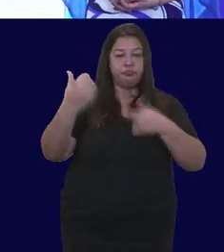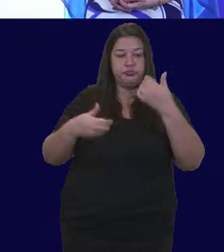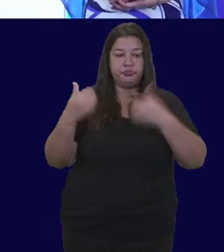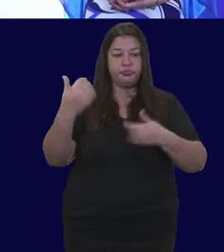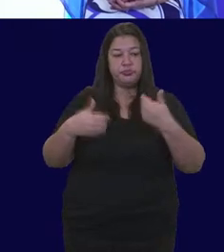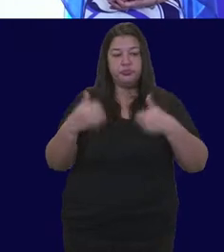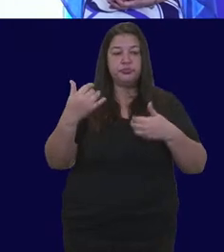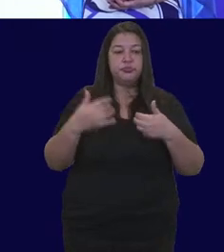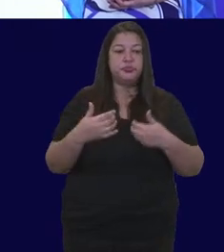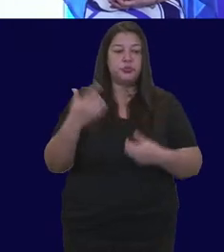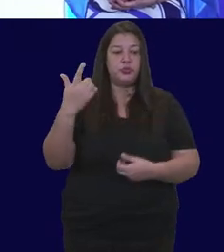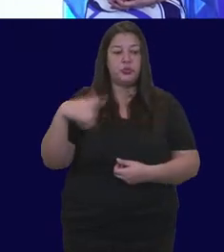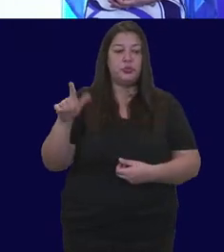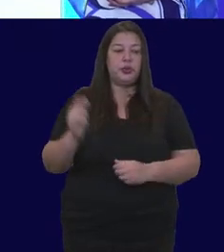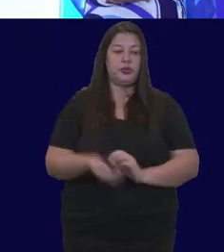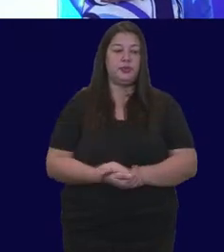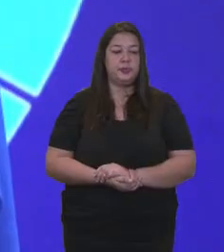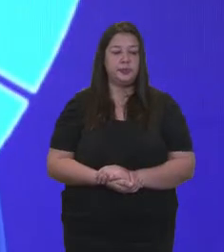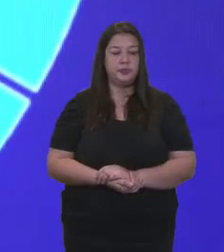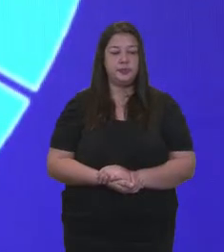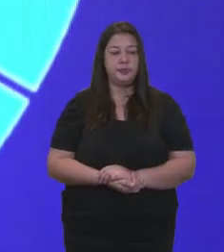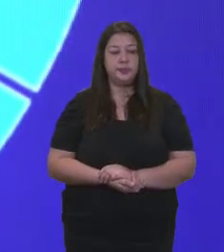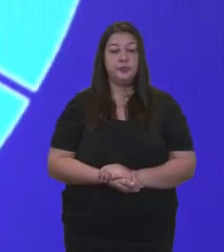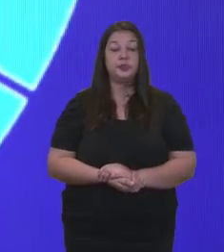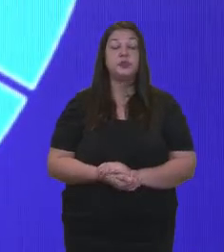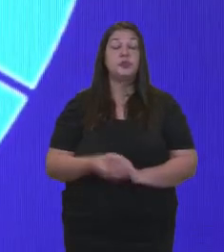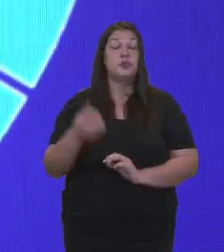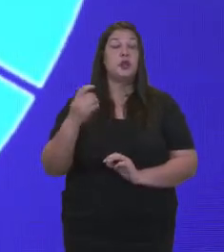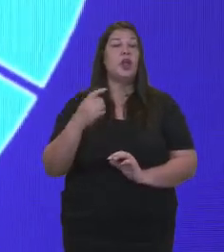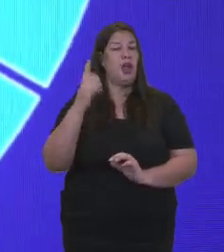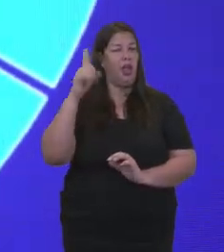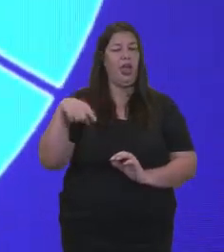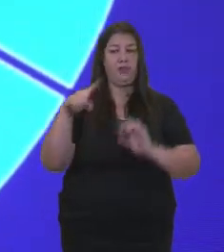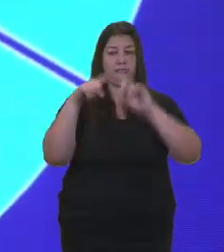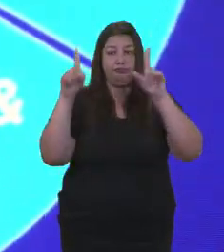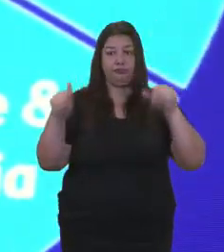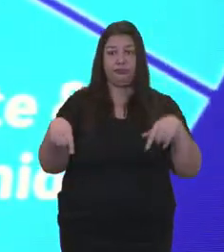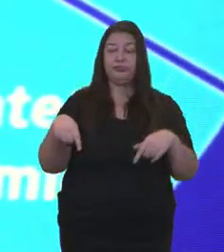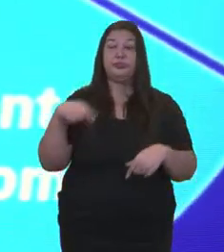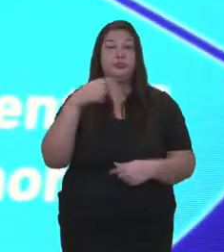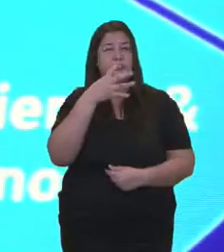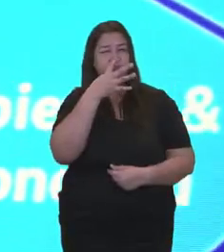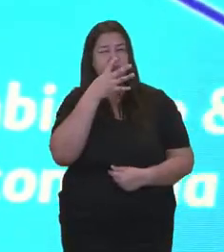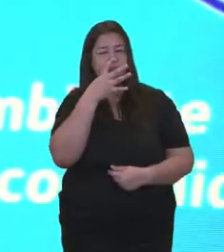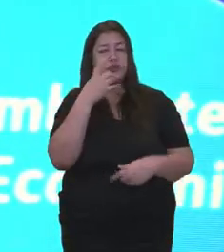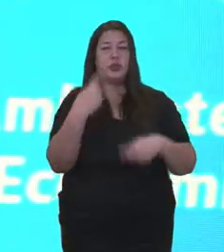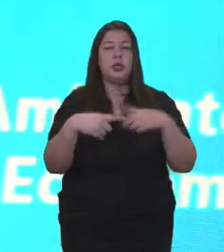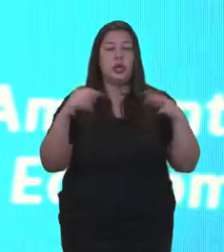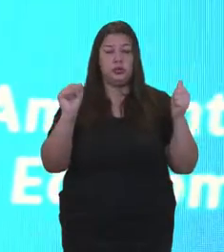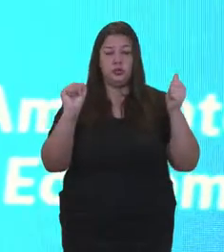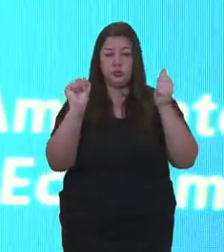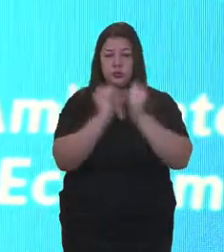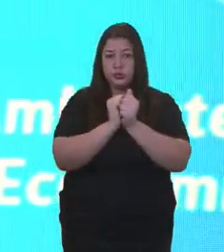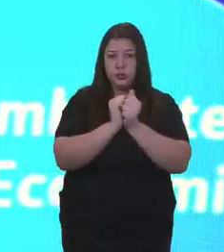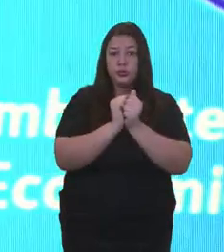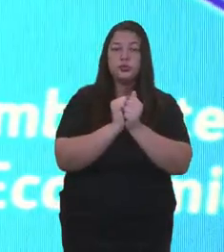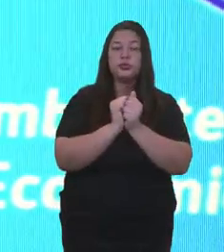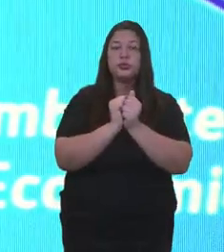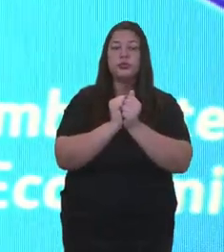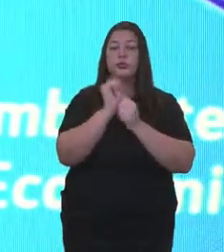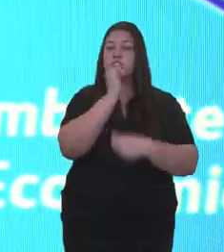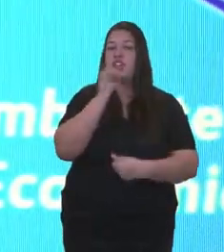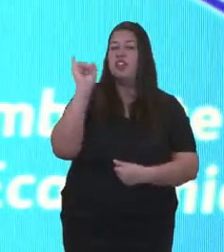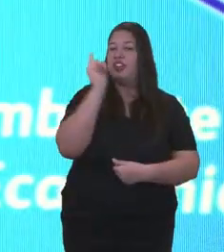Business, Bruno Gentile. A very interesting panel because we put together the concept of